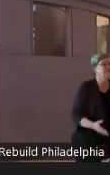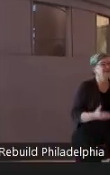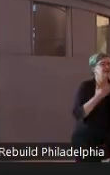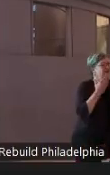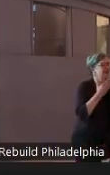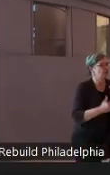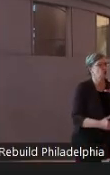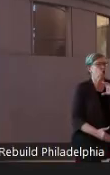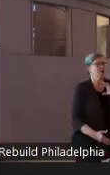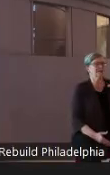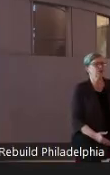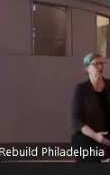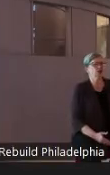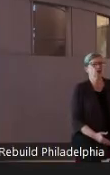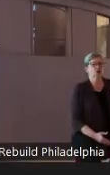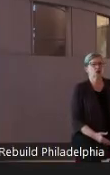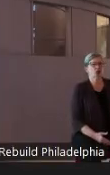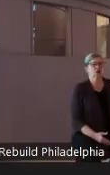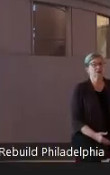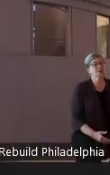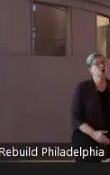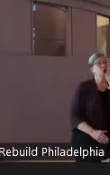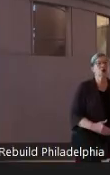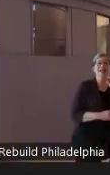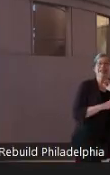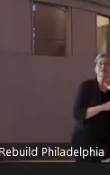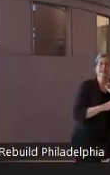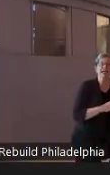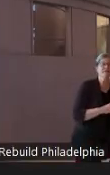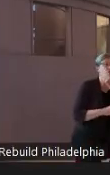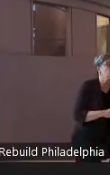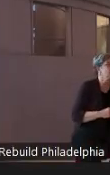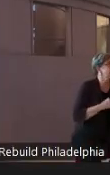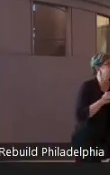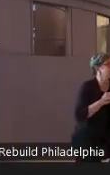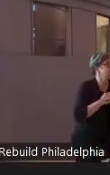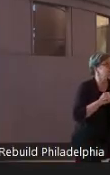Thank you, Commissioner Slauson. Good evening, everyone.